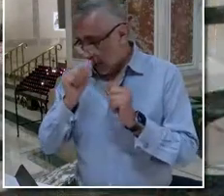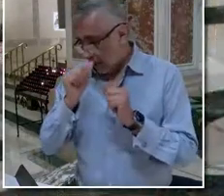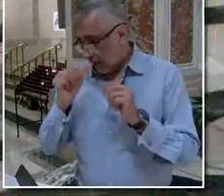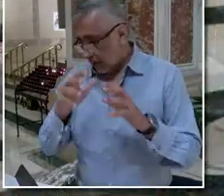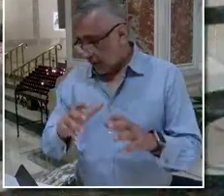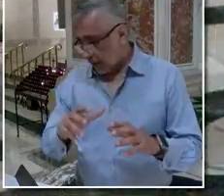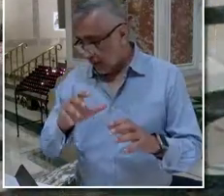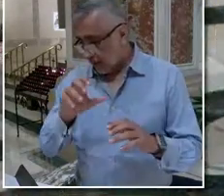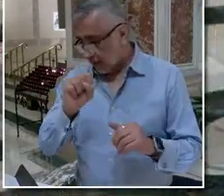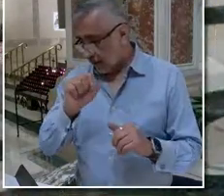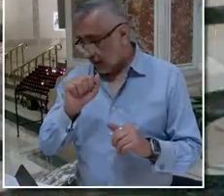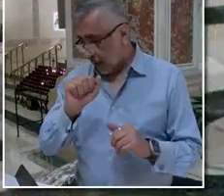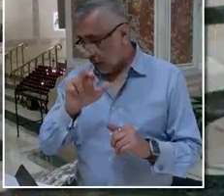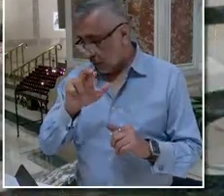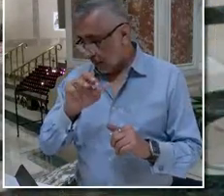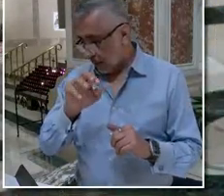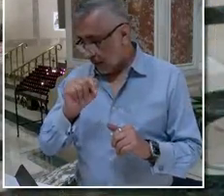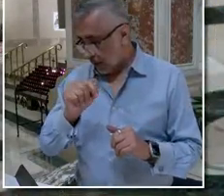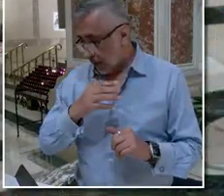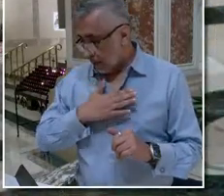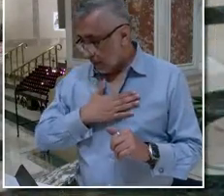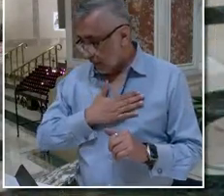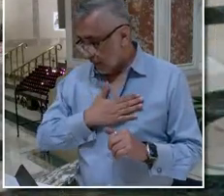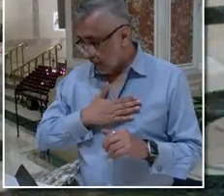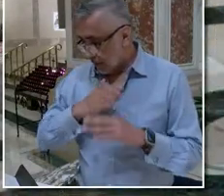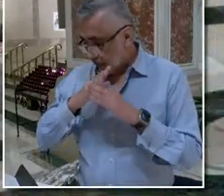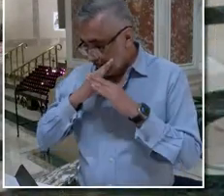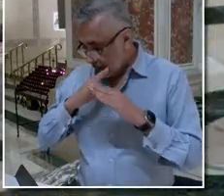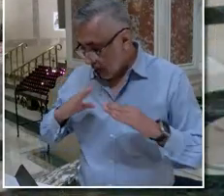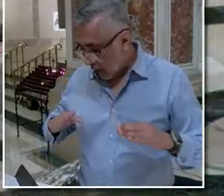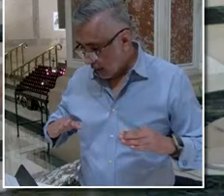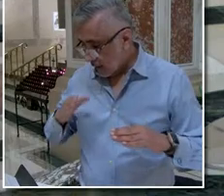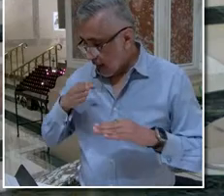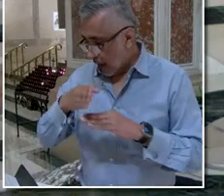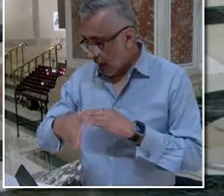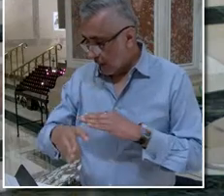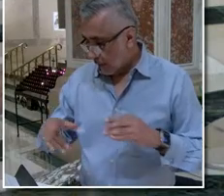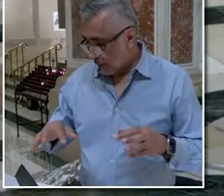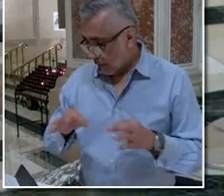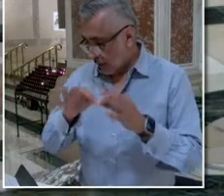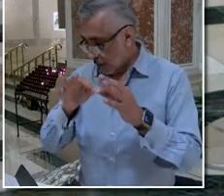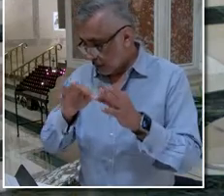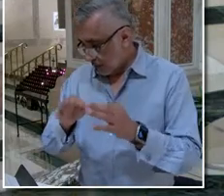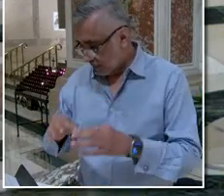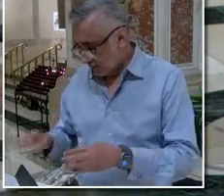Sacrament. And we ask that you please maintain silence after the liturgy.